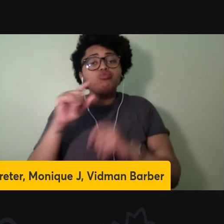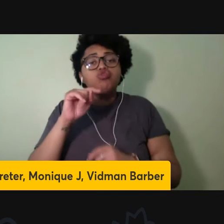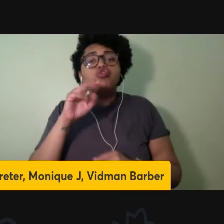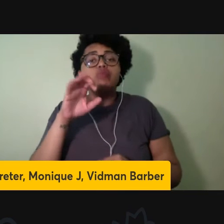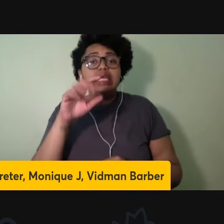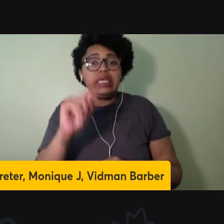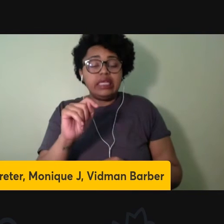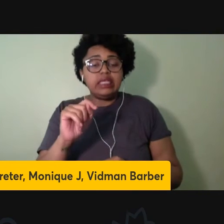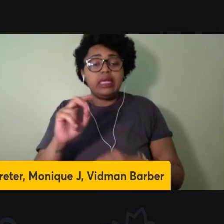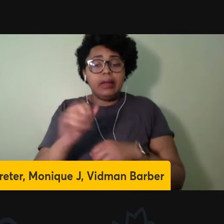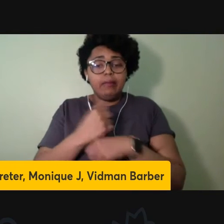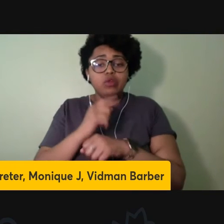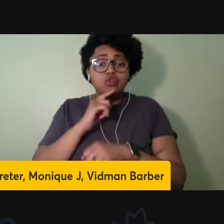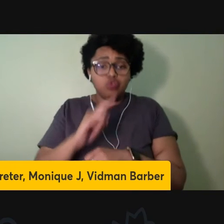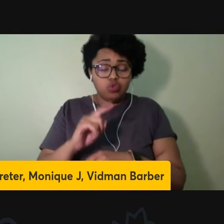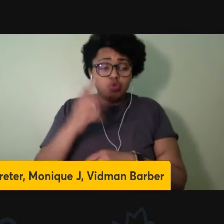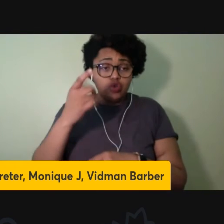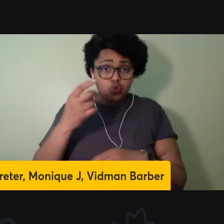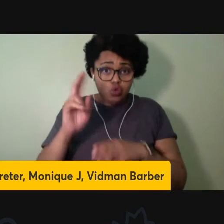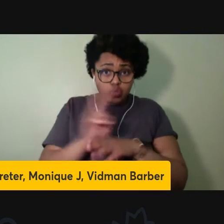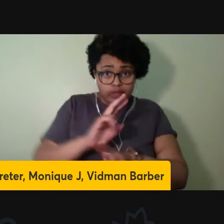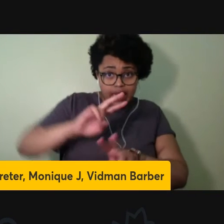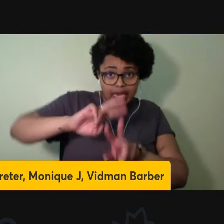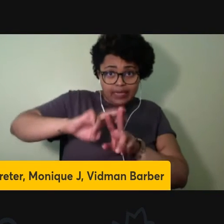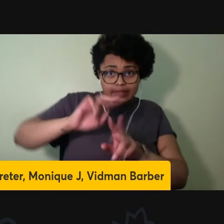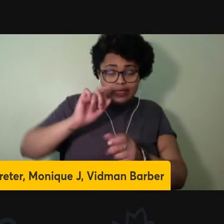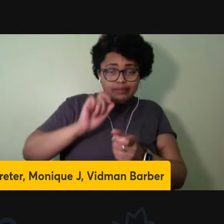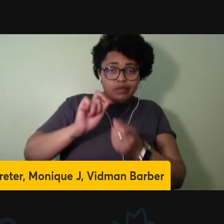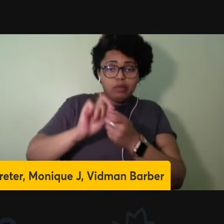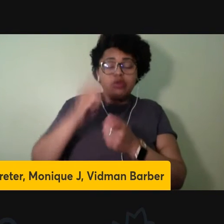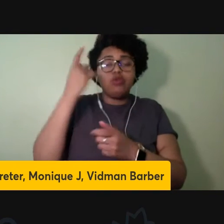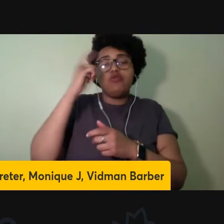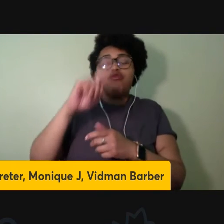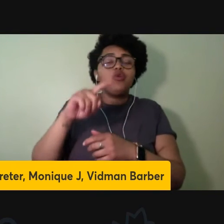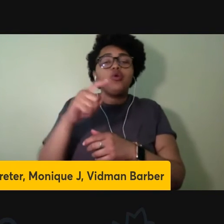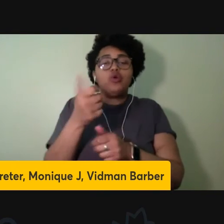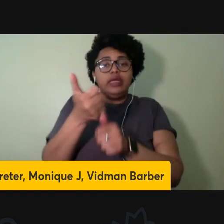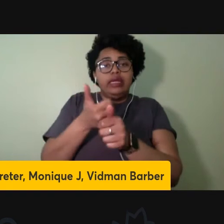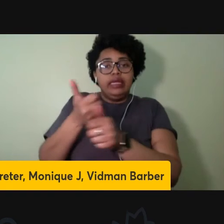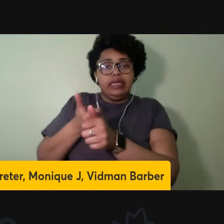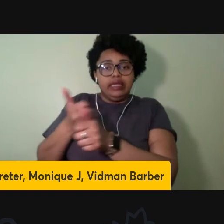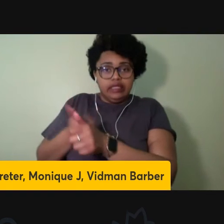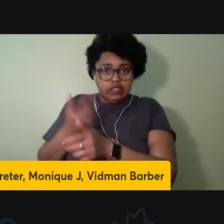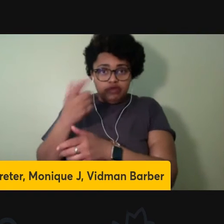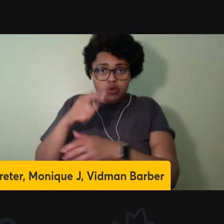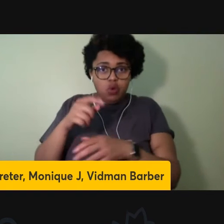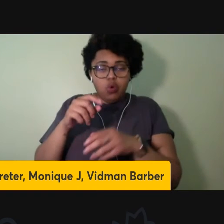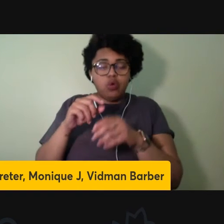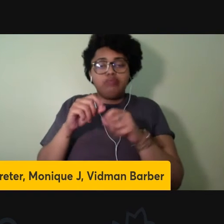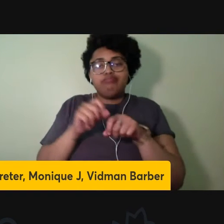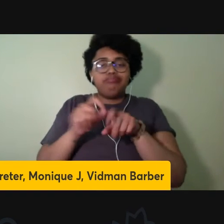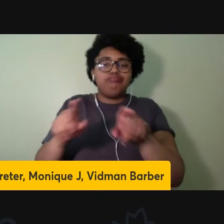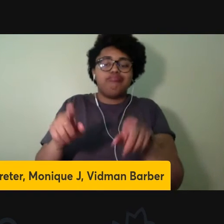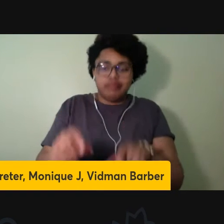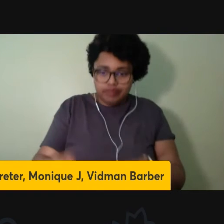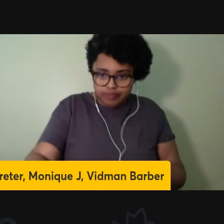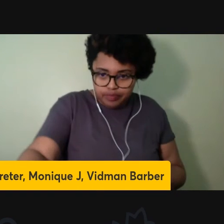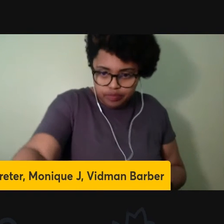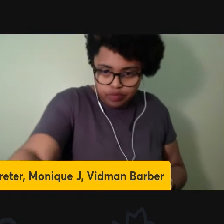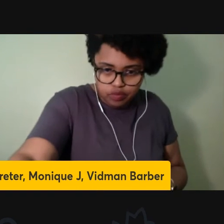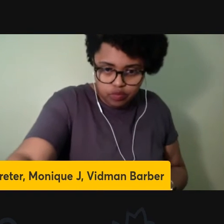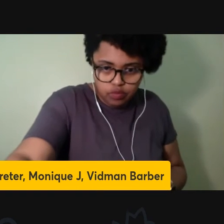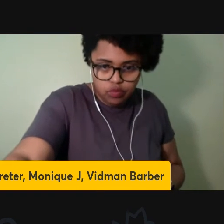each word capitalized for accessibility purposes. We will also have live captions and ASL interpreters during the